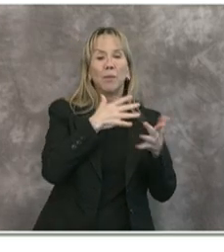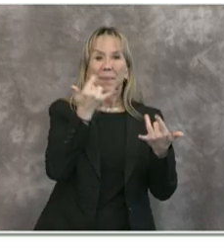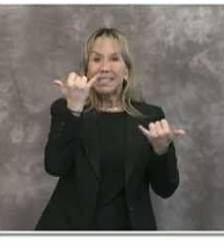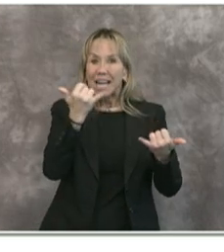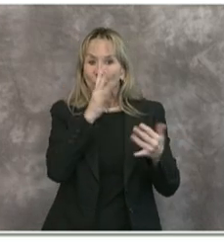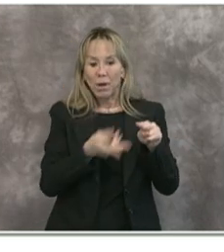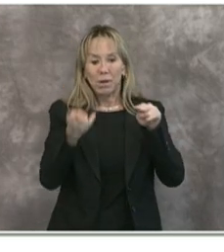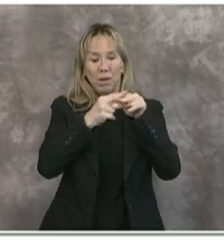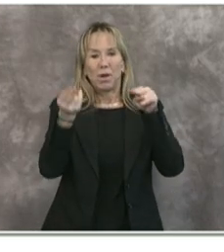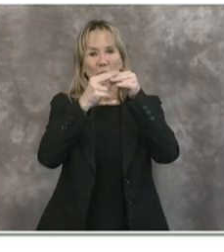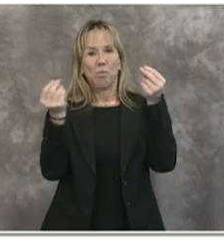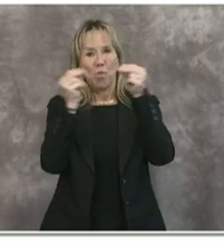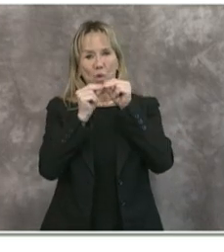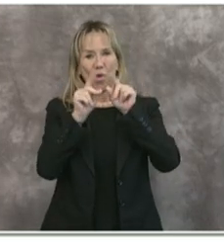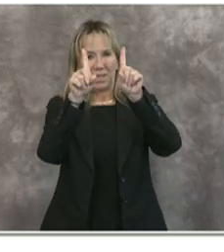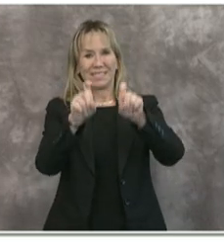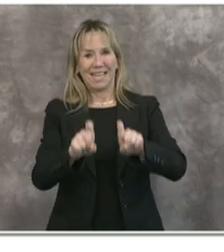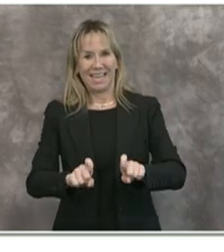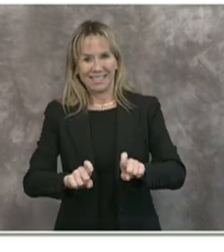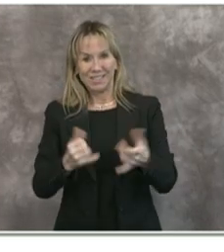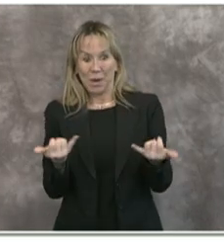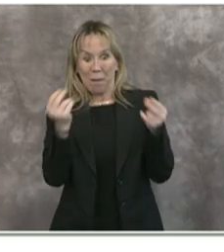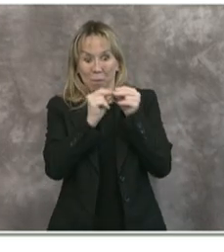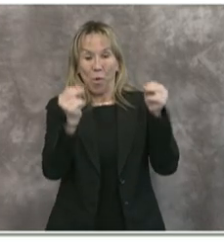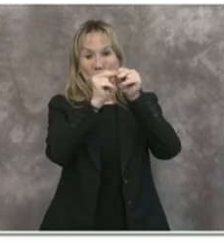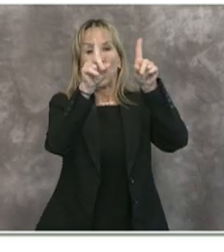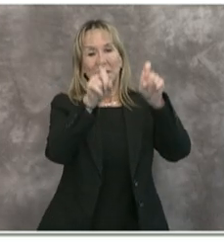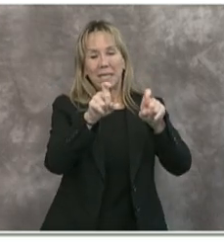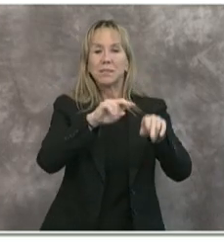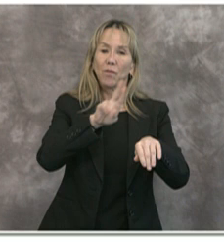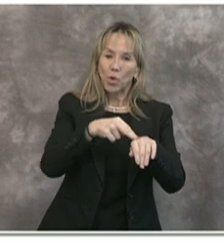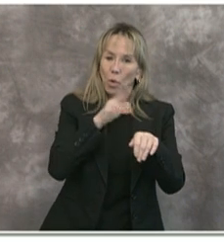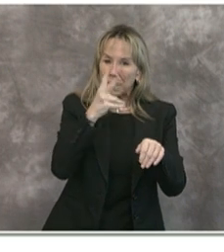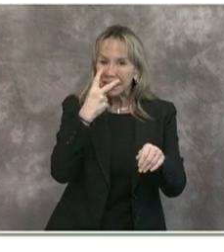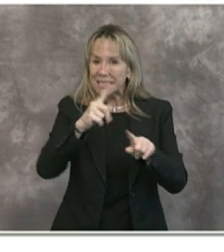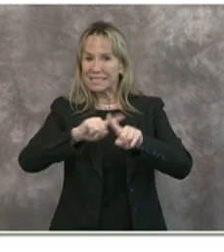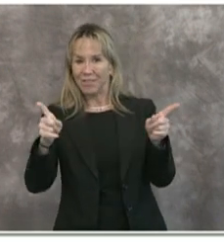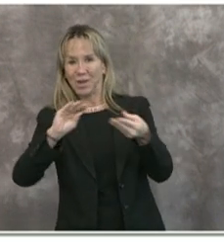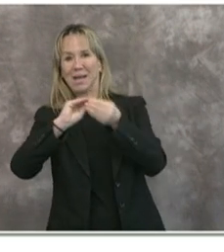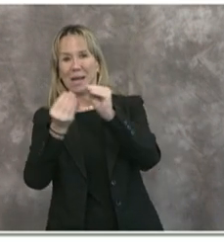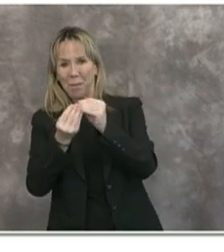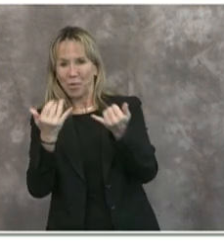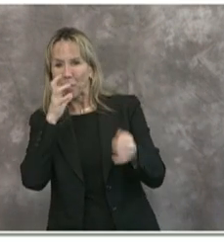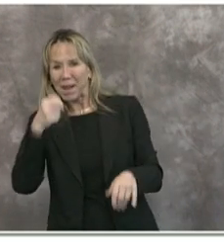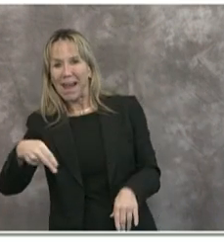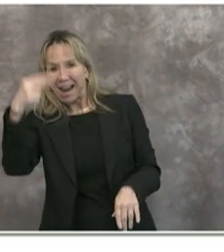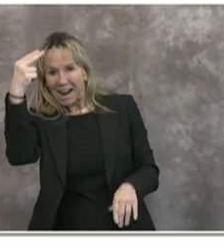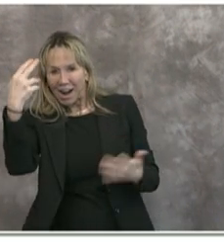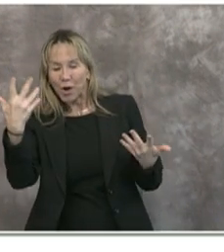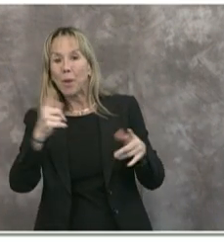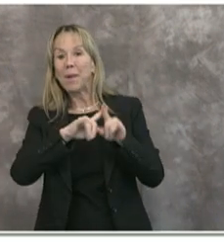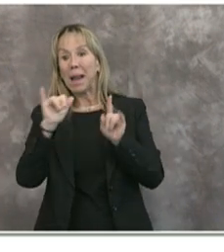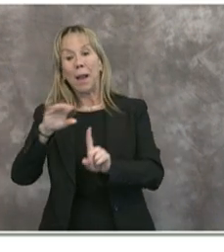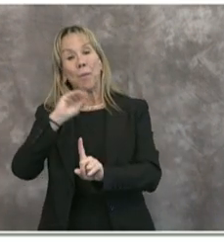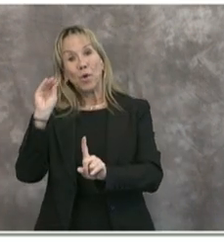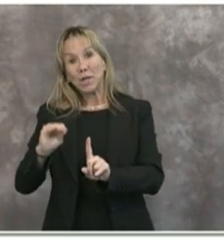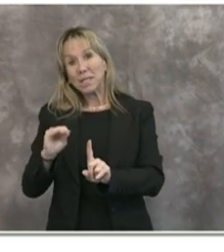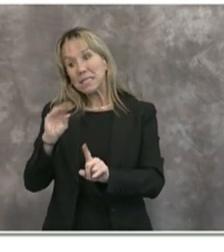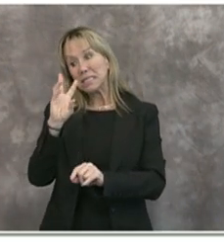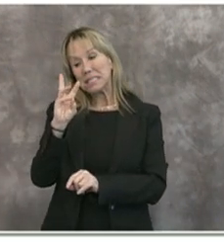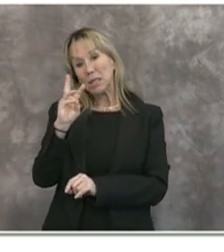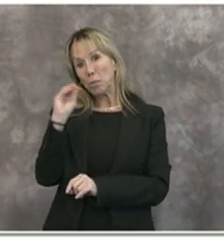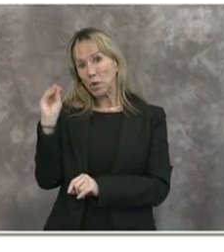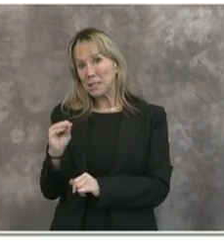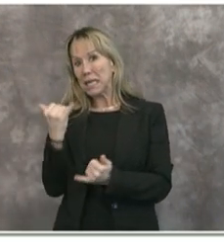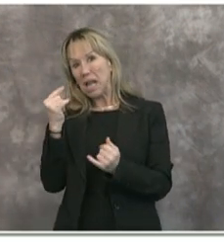continue to trend in the right direction more consistently at those higher levels. That is a 6%, which is tracking down